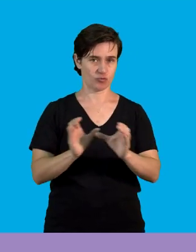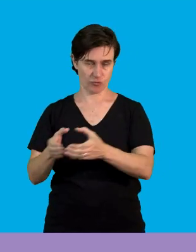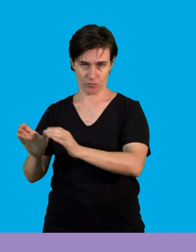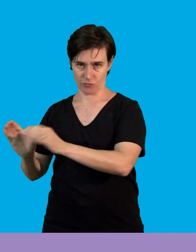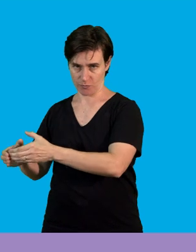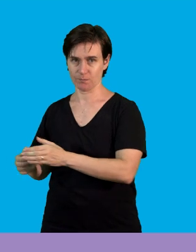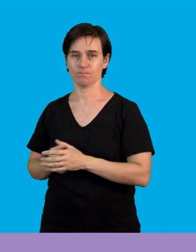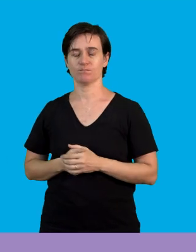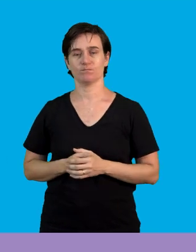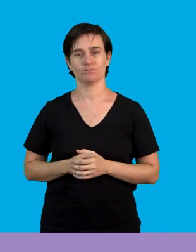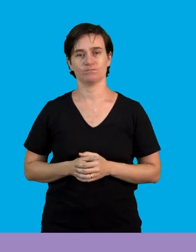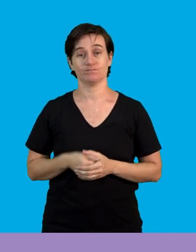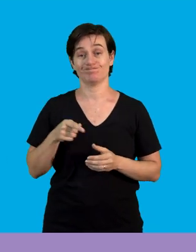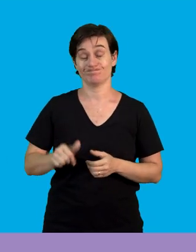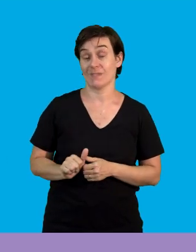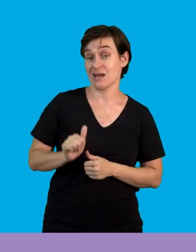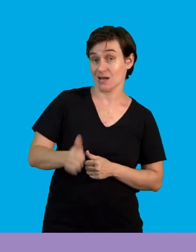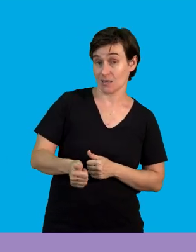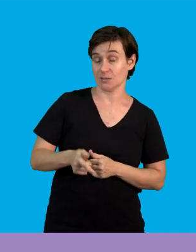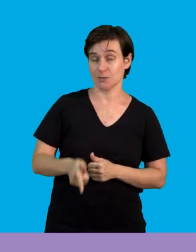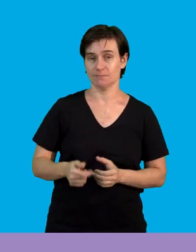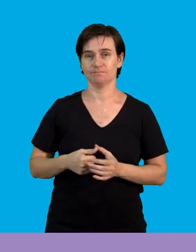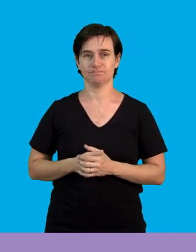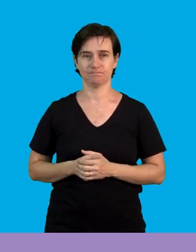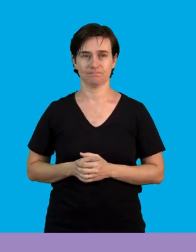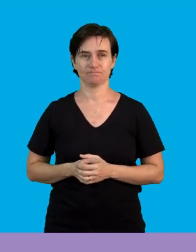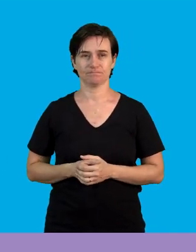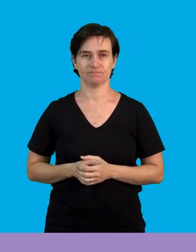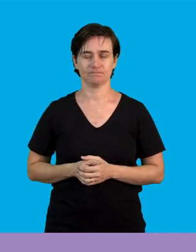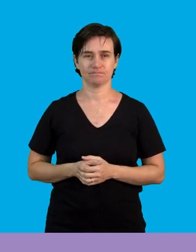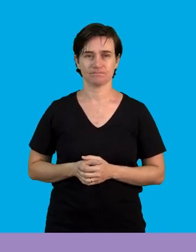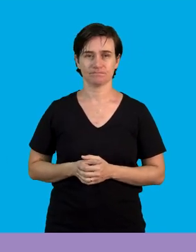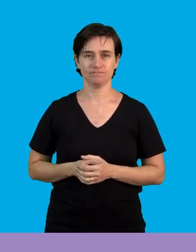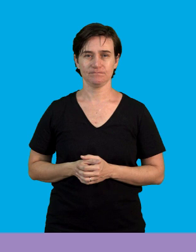our like terms. Let's move on to the next one.